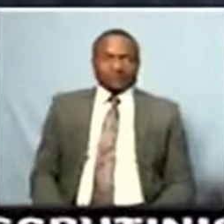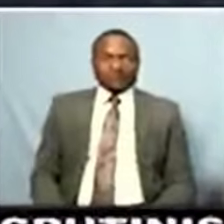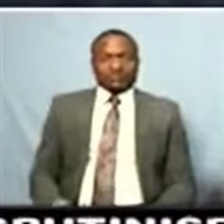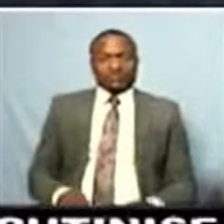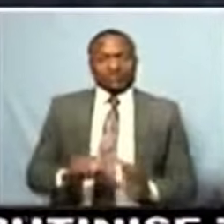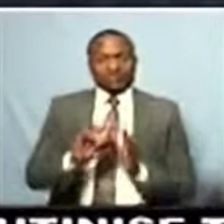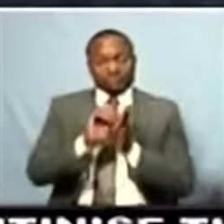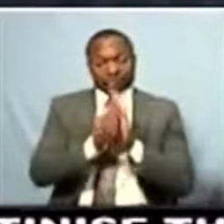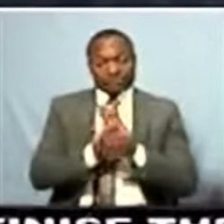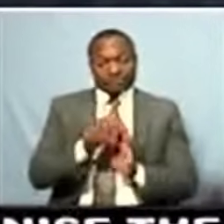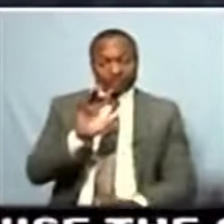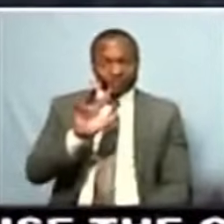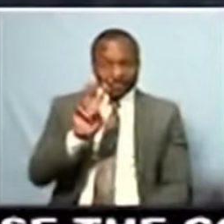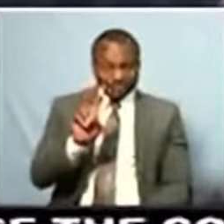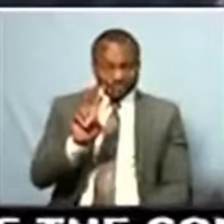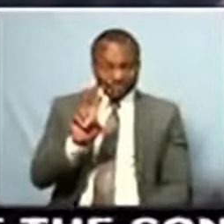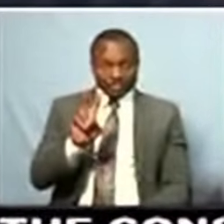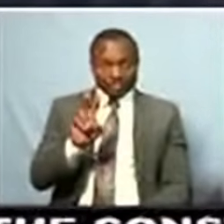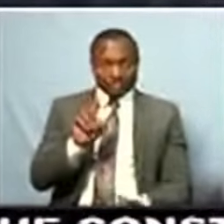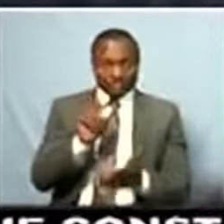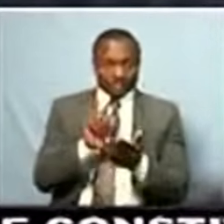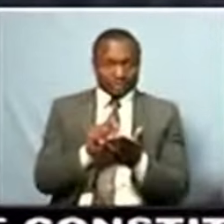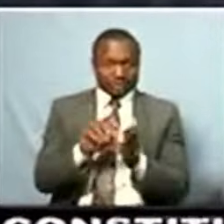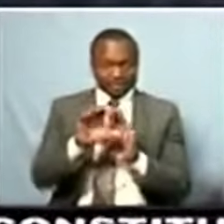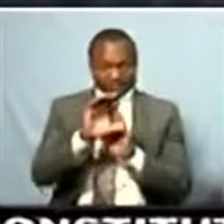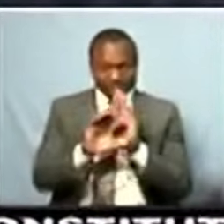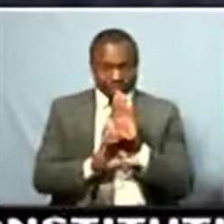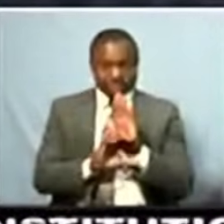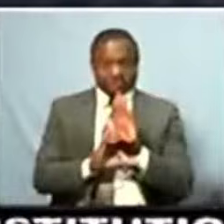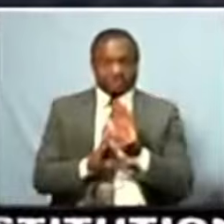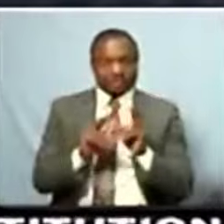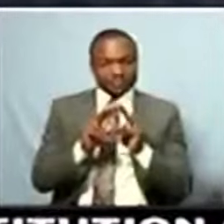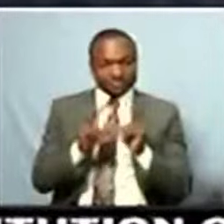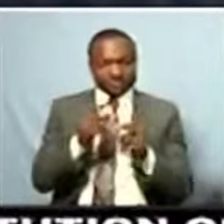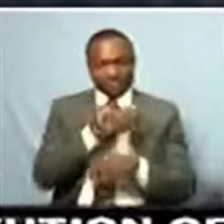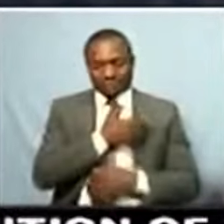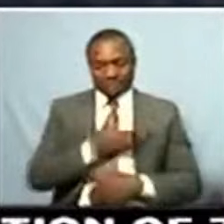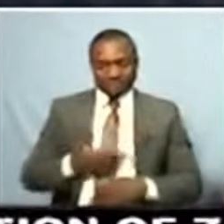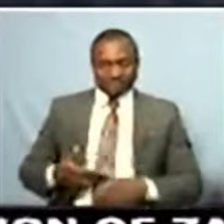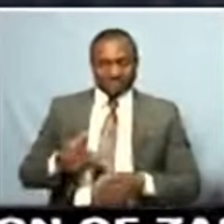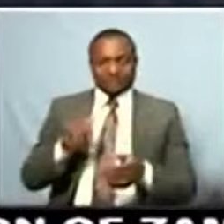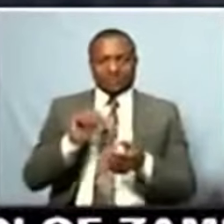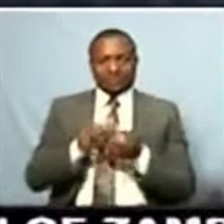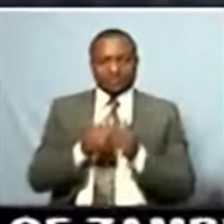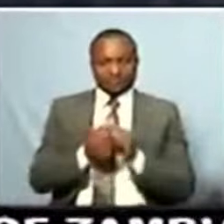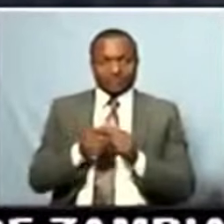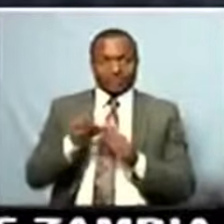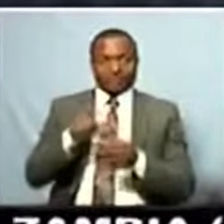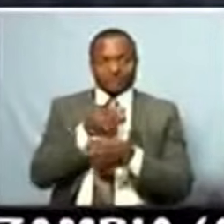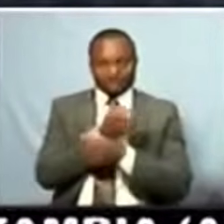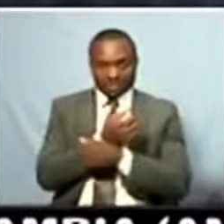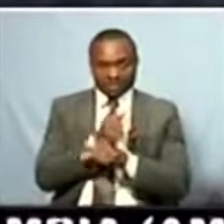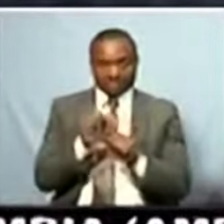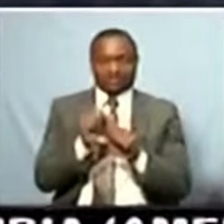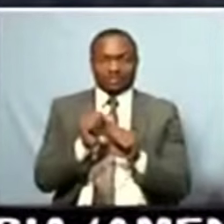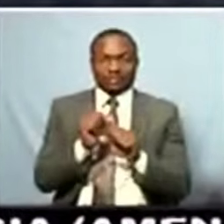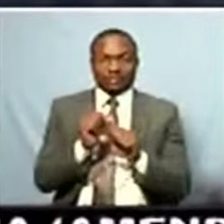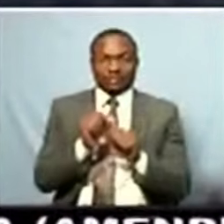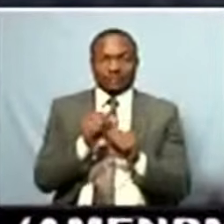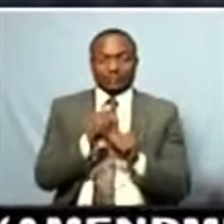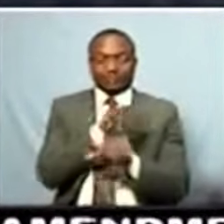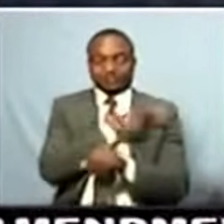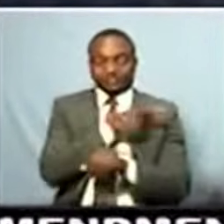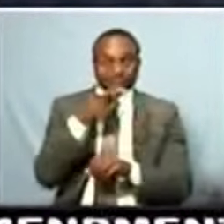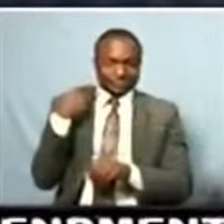Article 52 in the current constitution is a very serious matter that requires the attention of this House